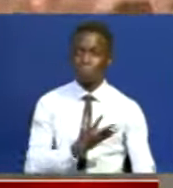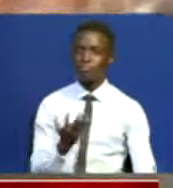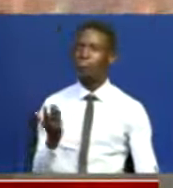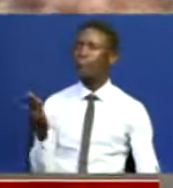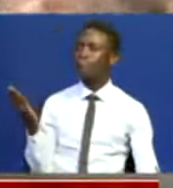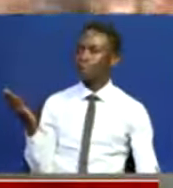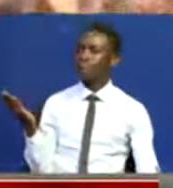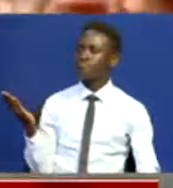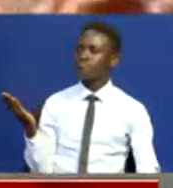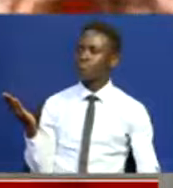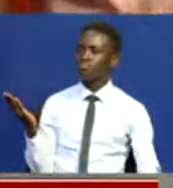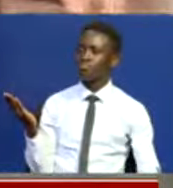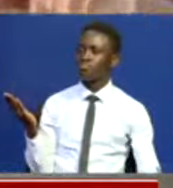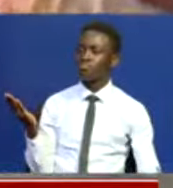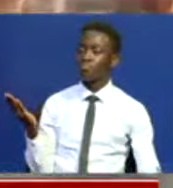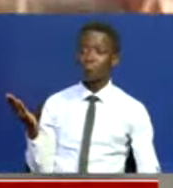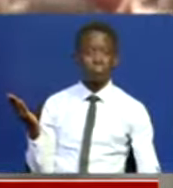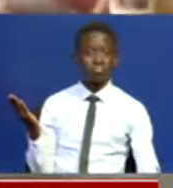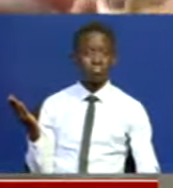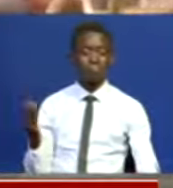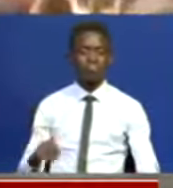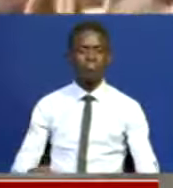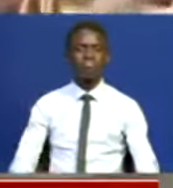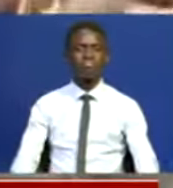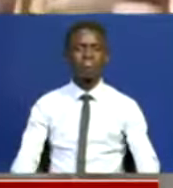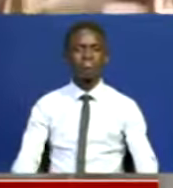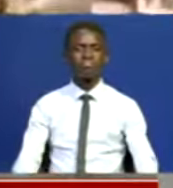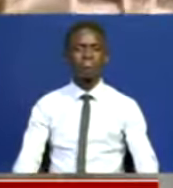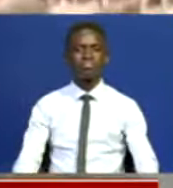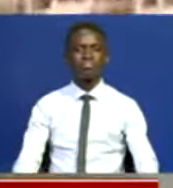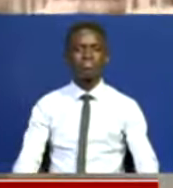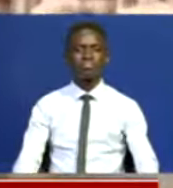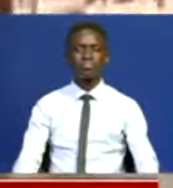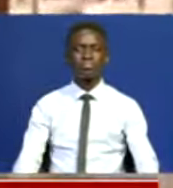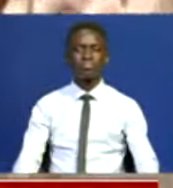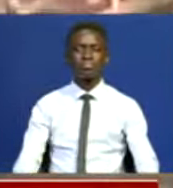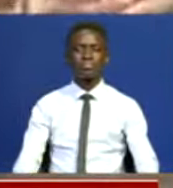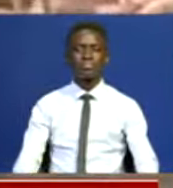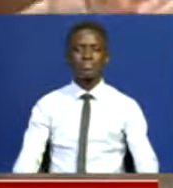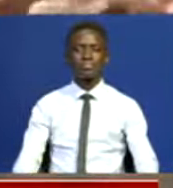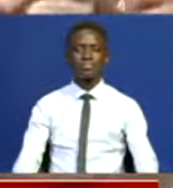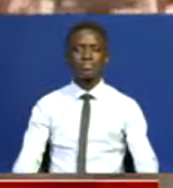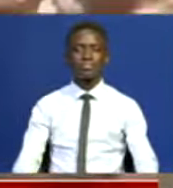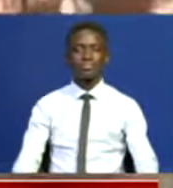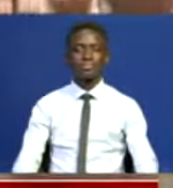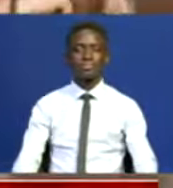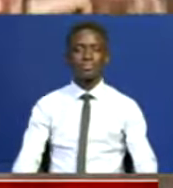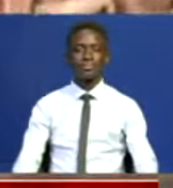Sarafina Robi for Prime Edition.